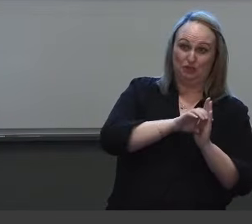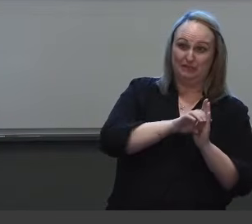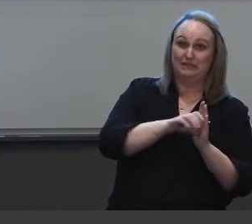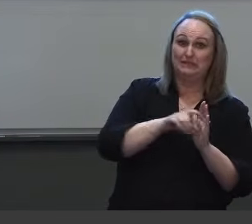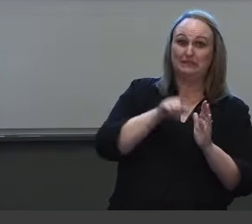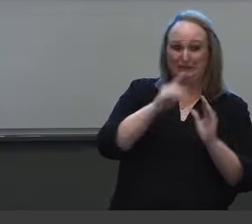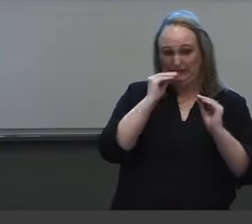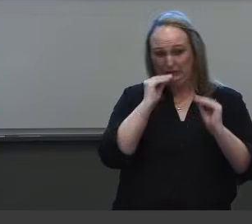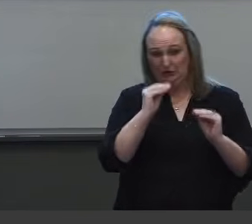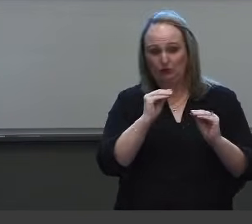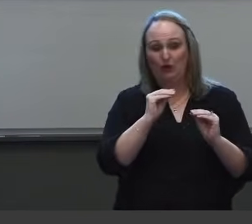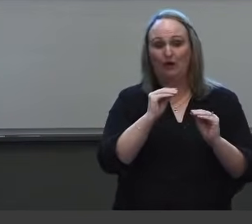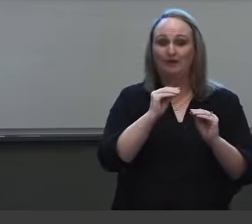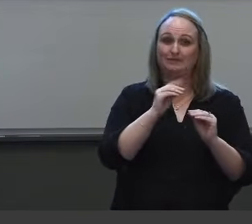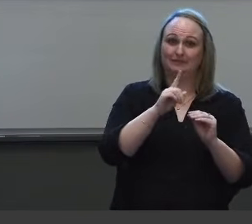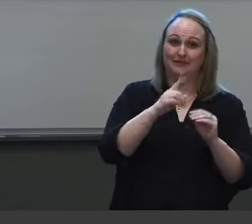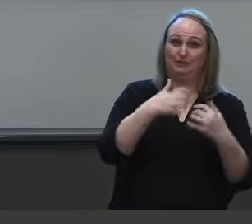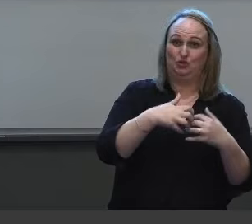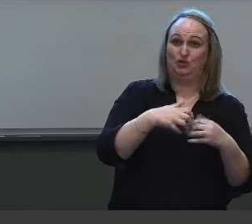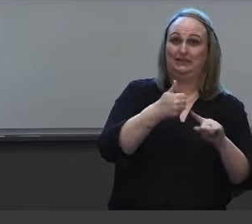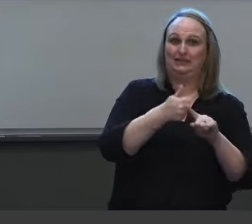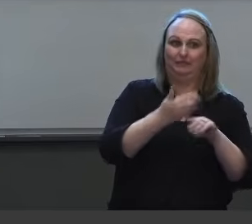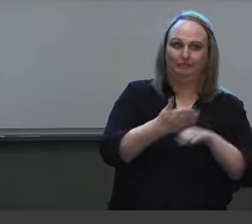device significantly.